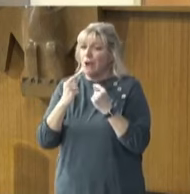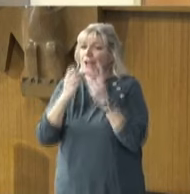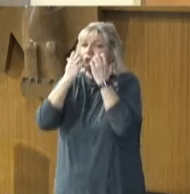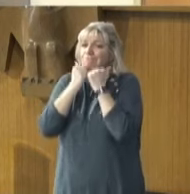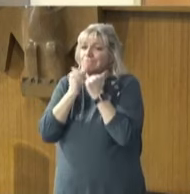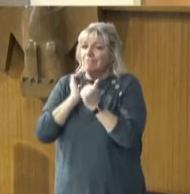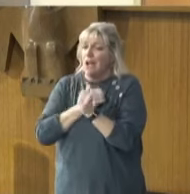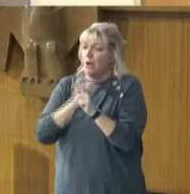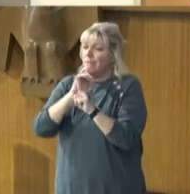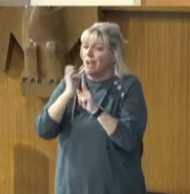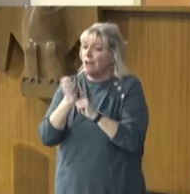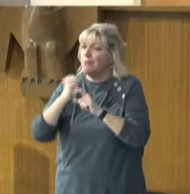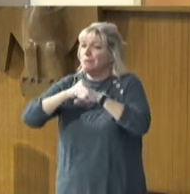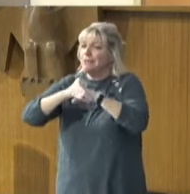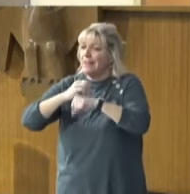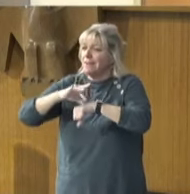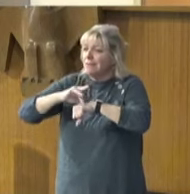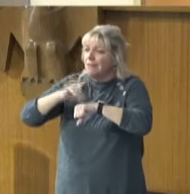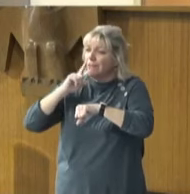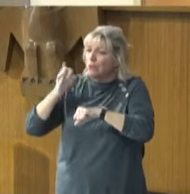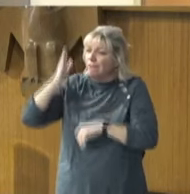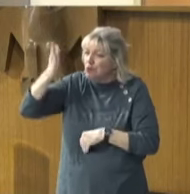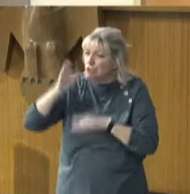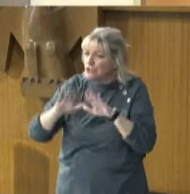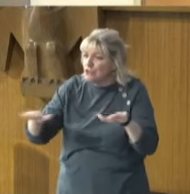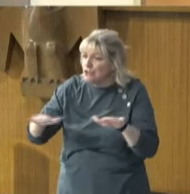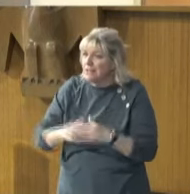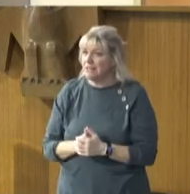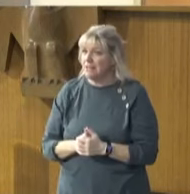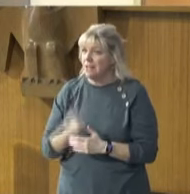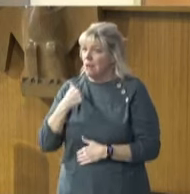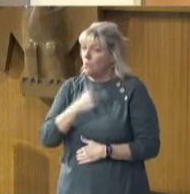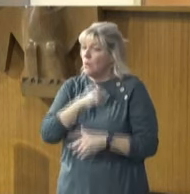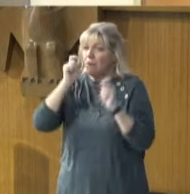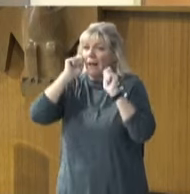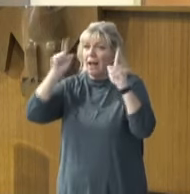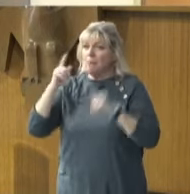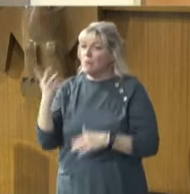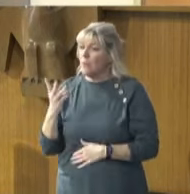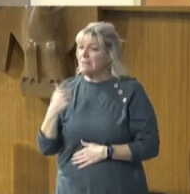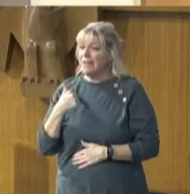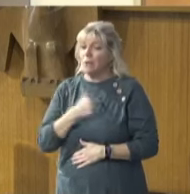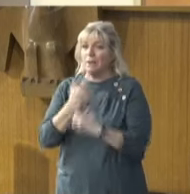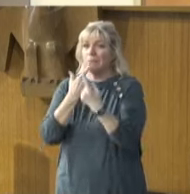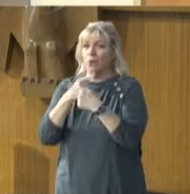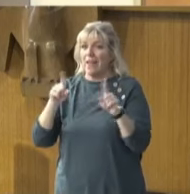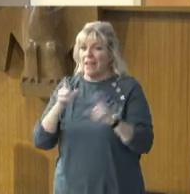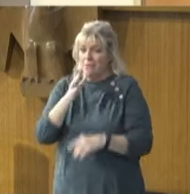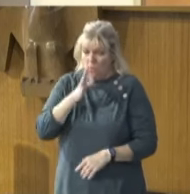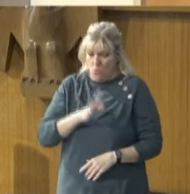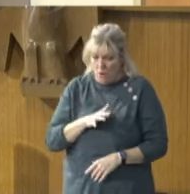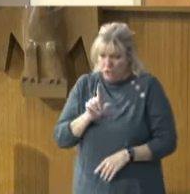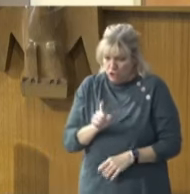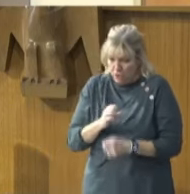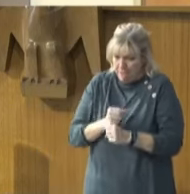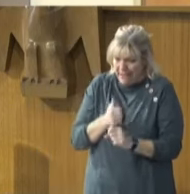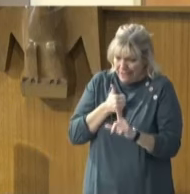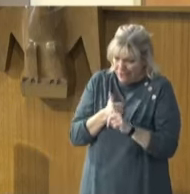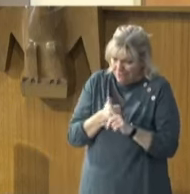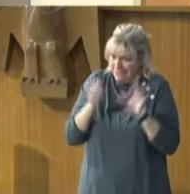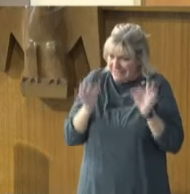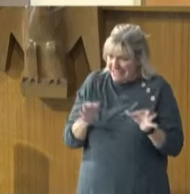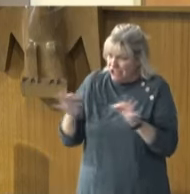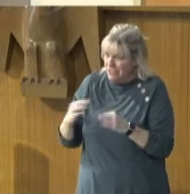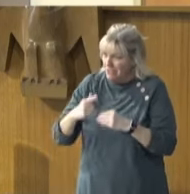our planet for future generations. When we wake up, we will proclaim that a woman should be able to make her own choices